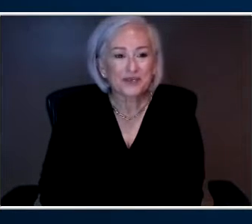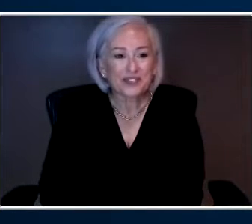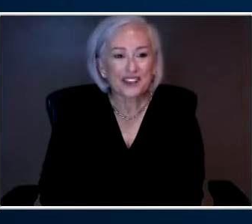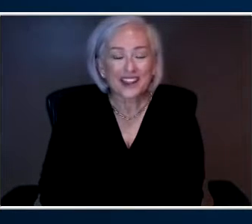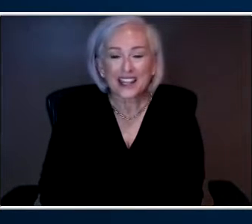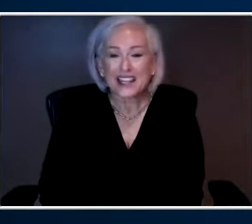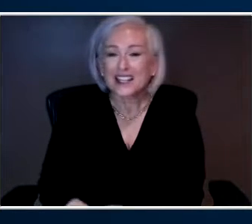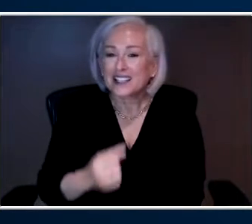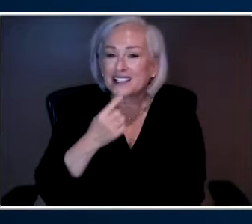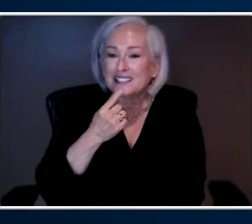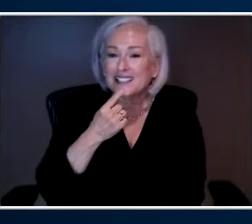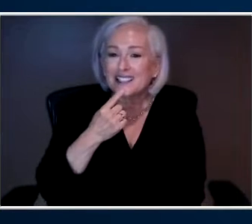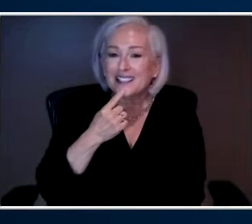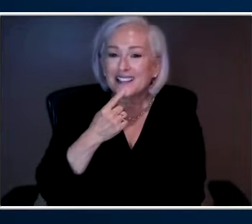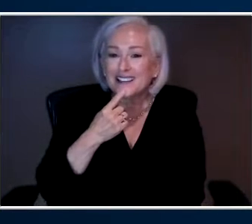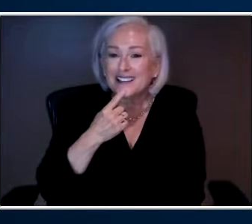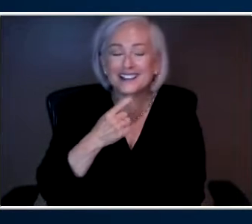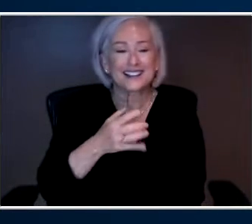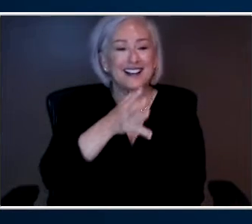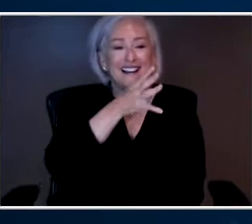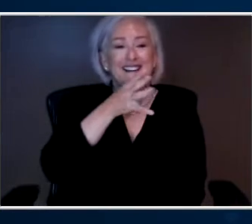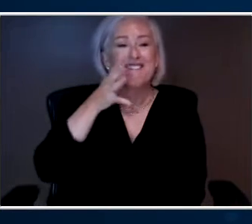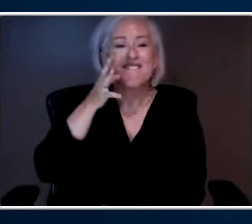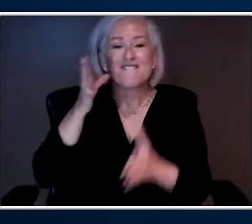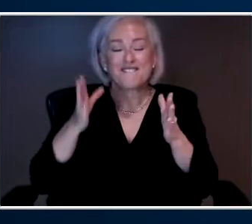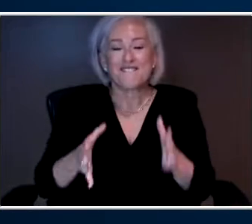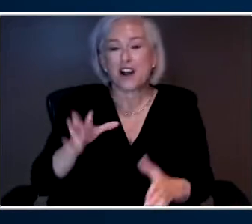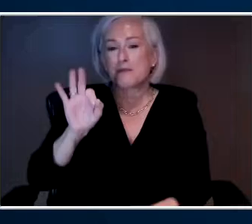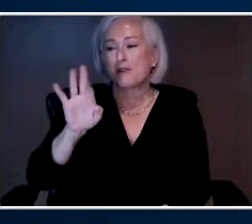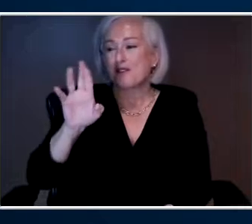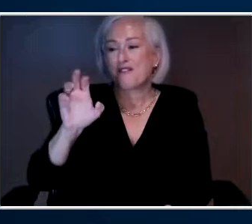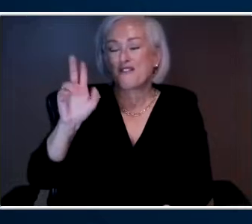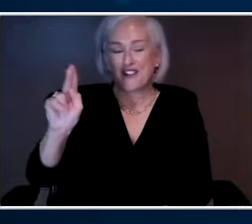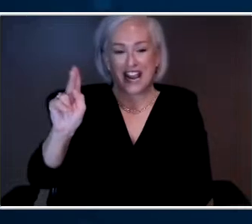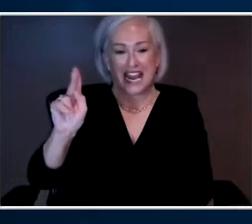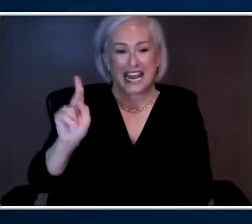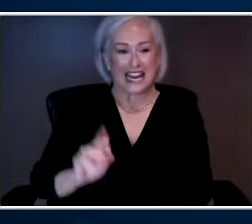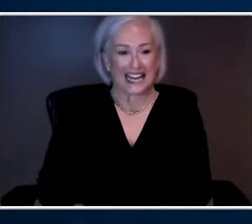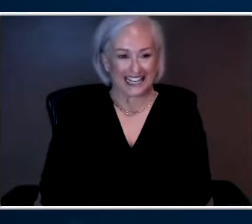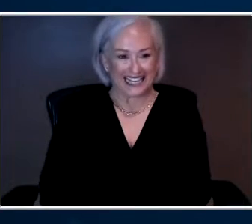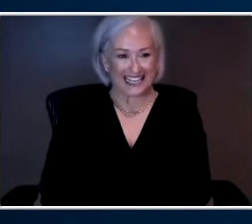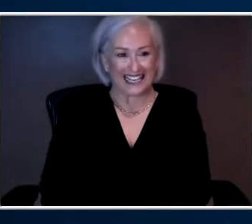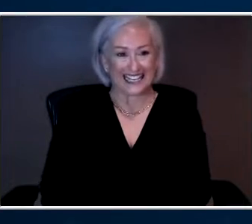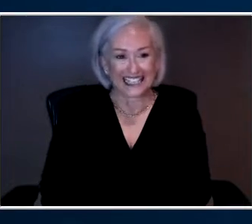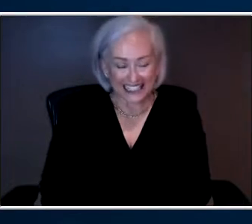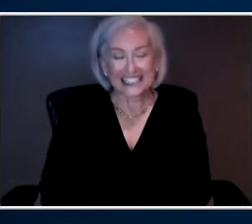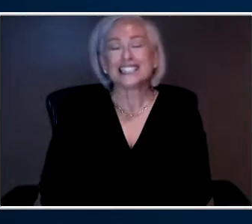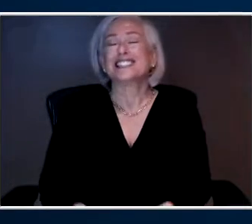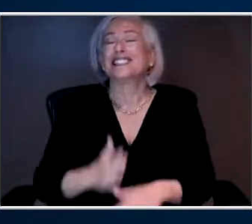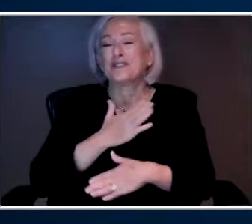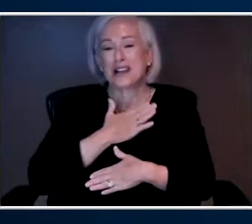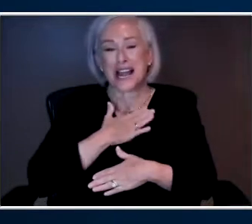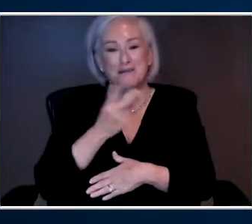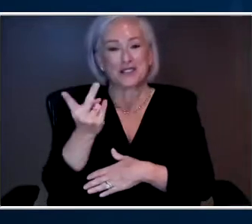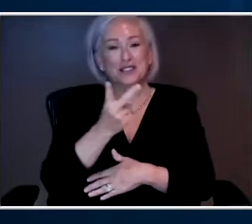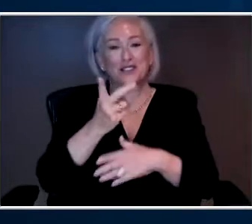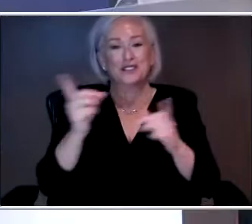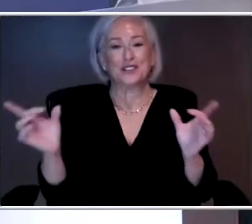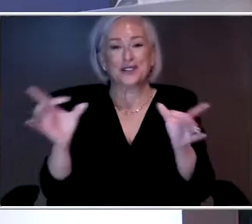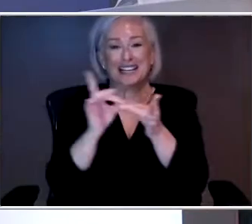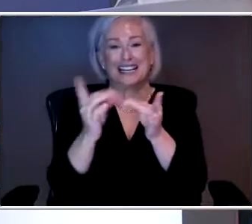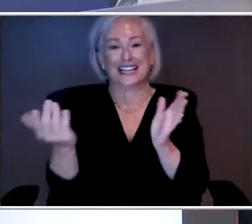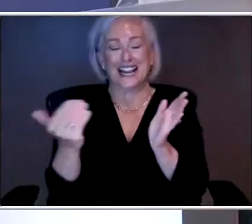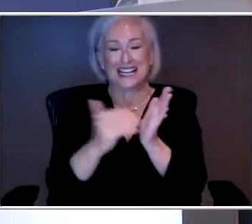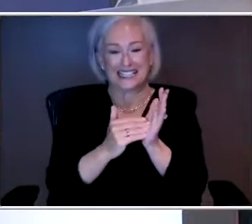What's that? Farmer Frank. Farmer Frank. Well, we are so glad to reunite you with Farmer Frank. So